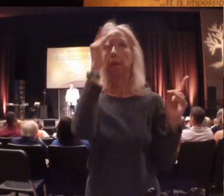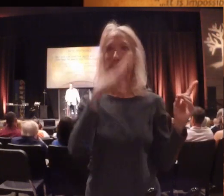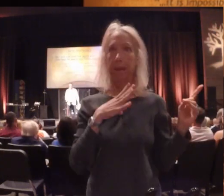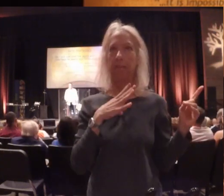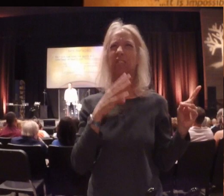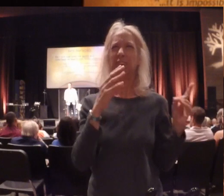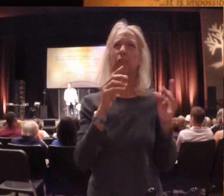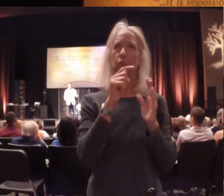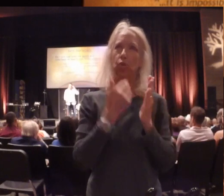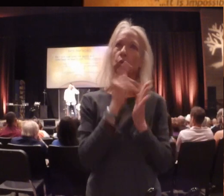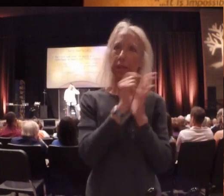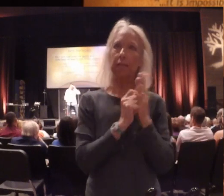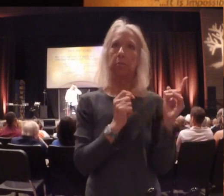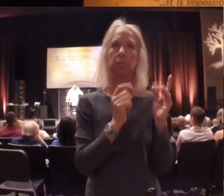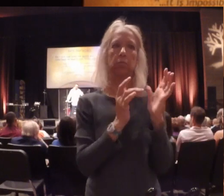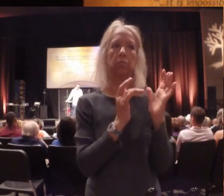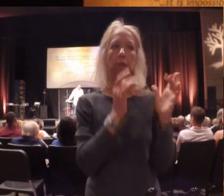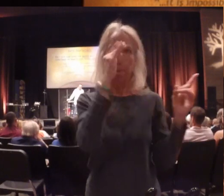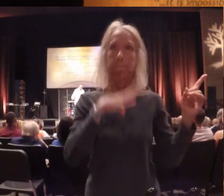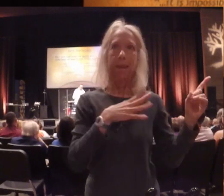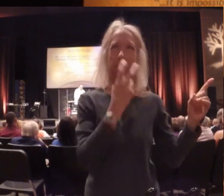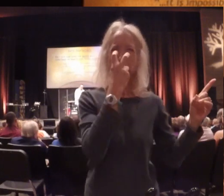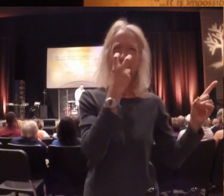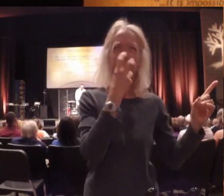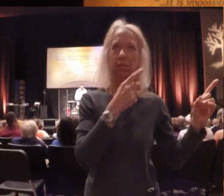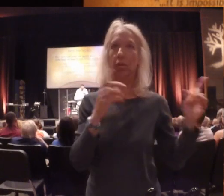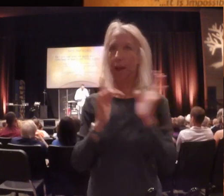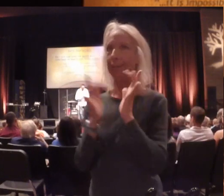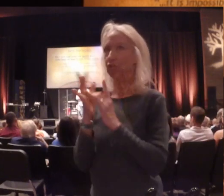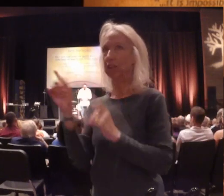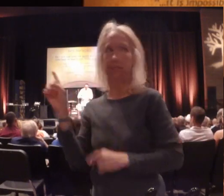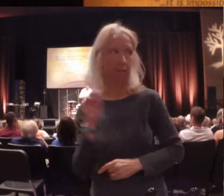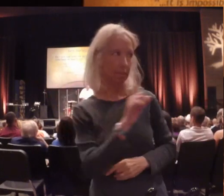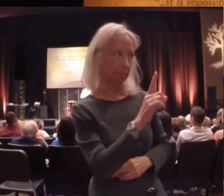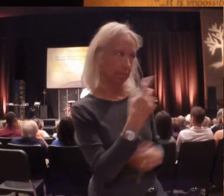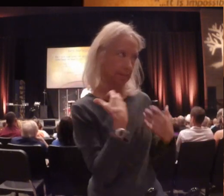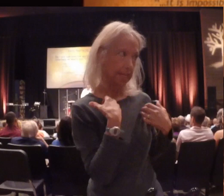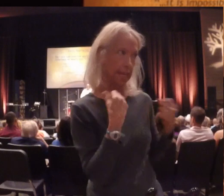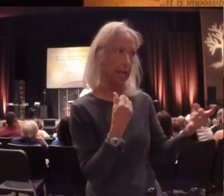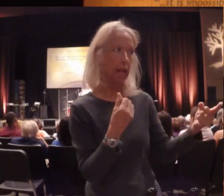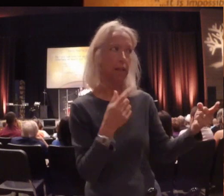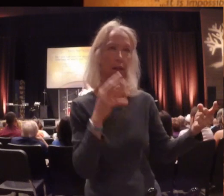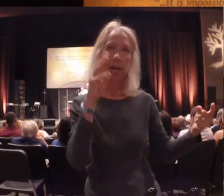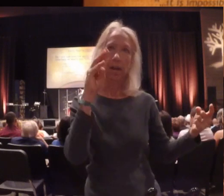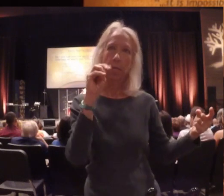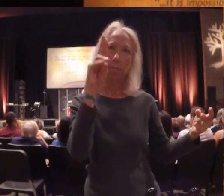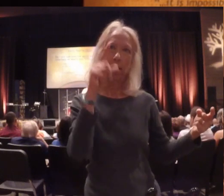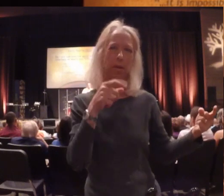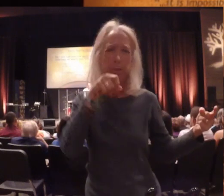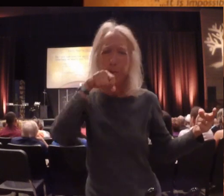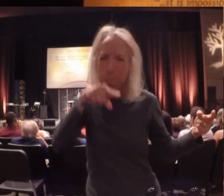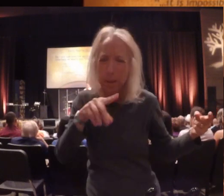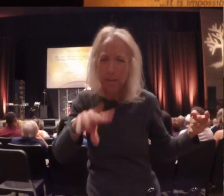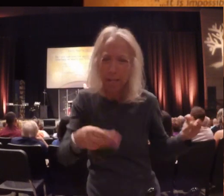Jesus went to heal. And Jesus picked up some dirt, he spit in his hand, made it mud, and then put it